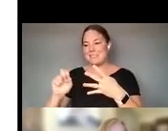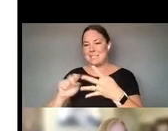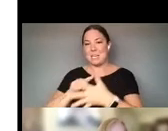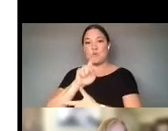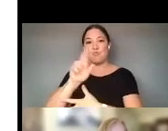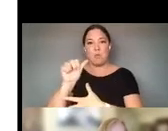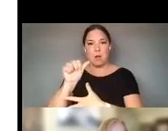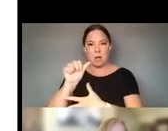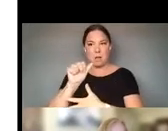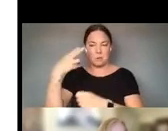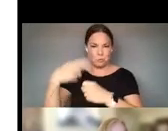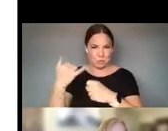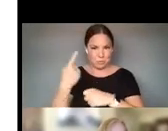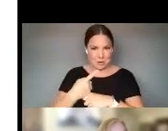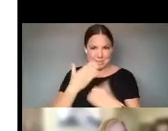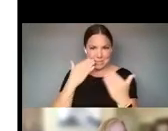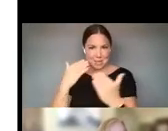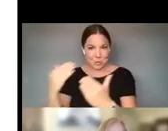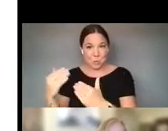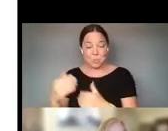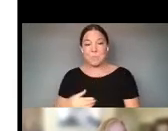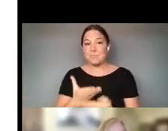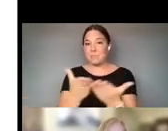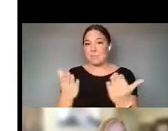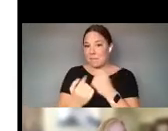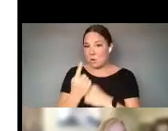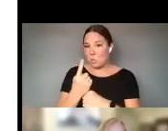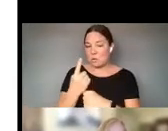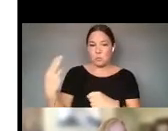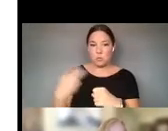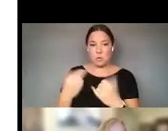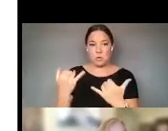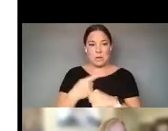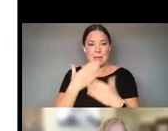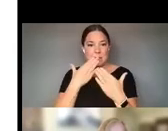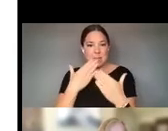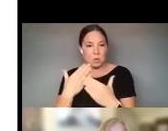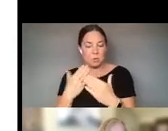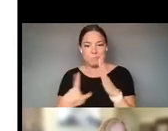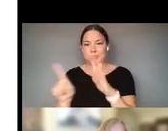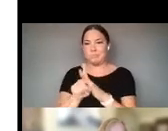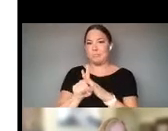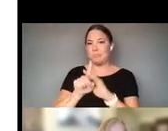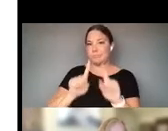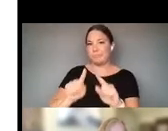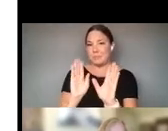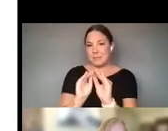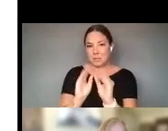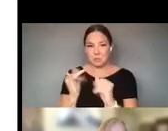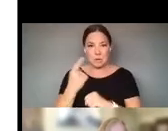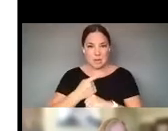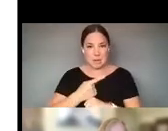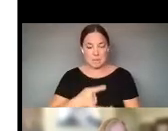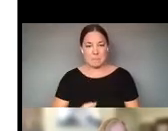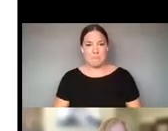part in this today. Um, I want to thank everybody who's taken the time to, uh, to attend this session. Um, we